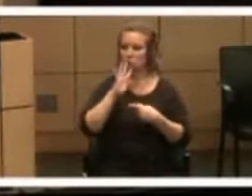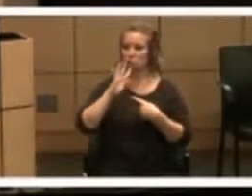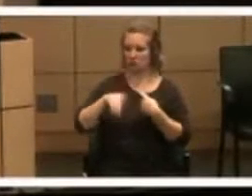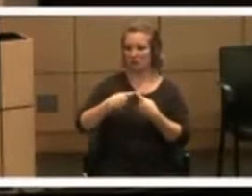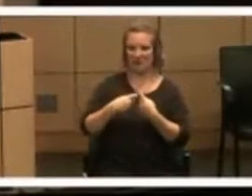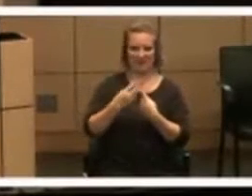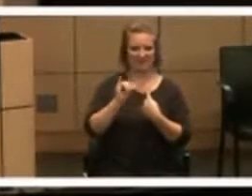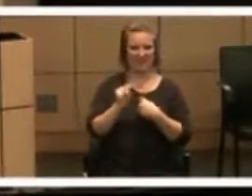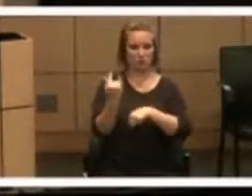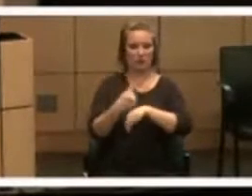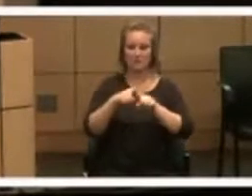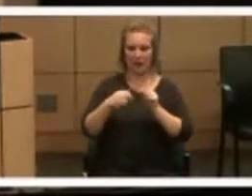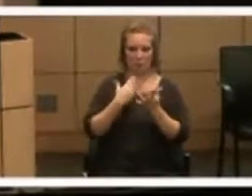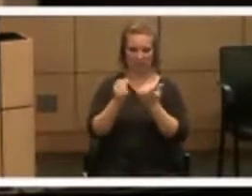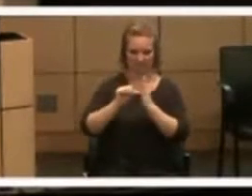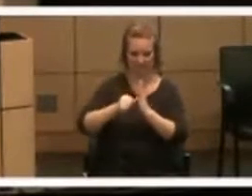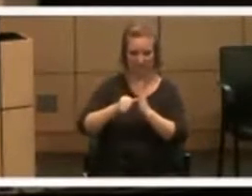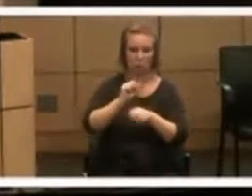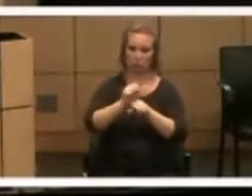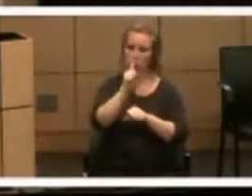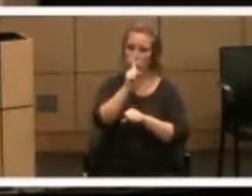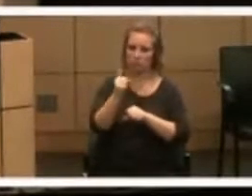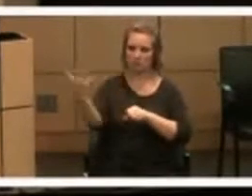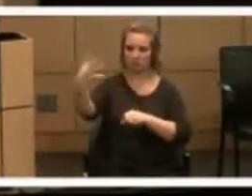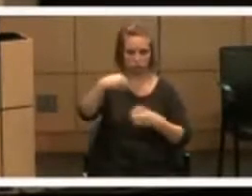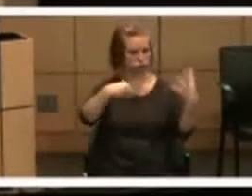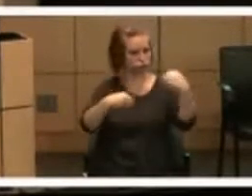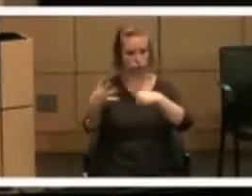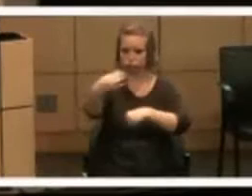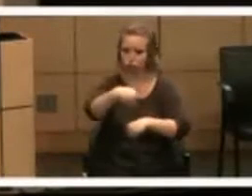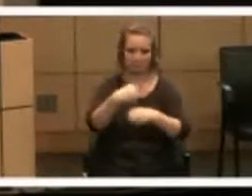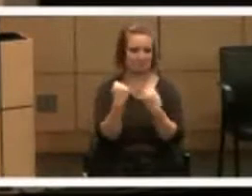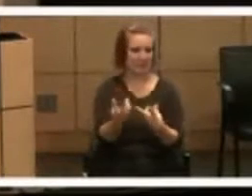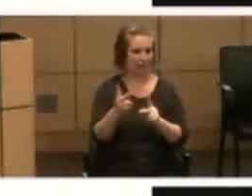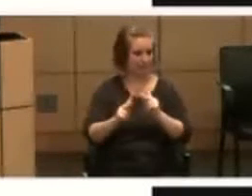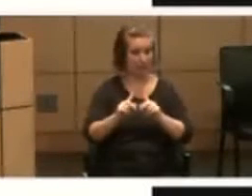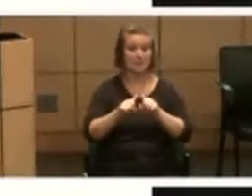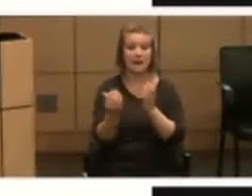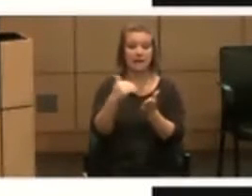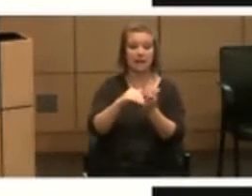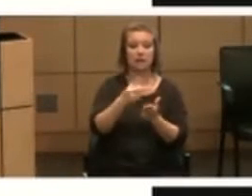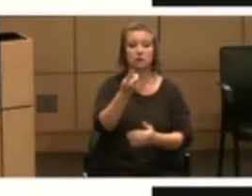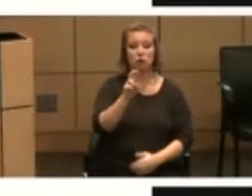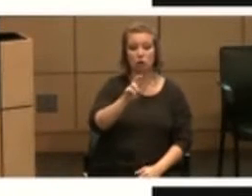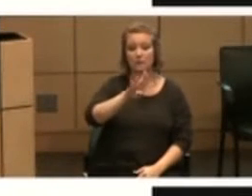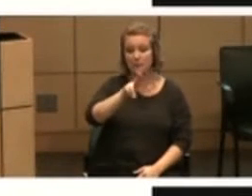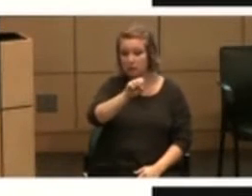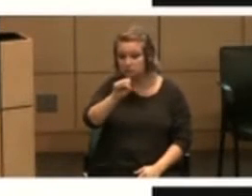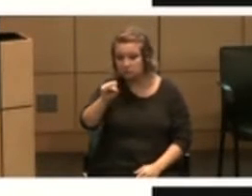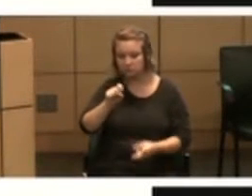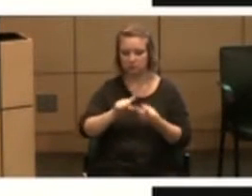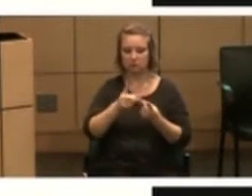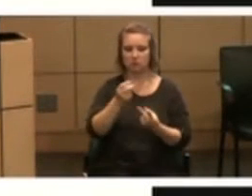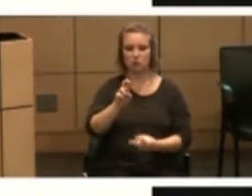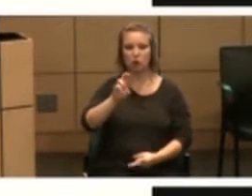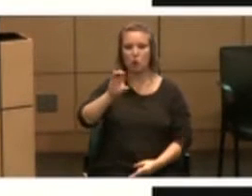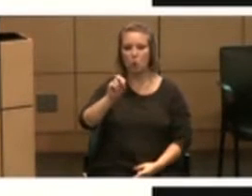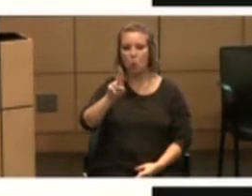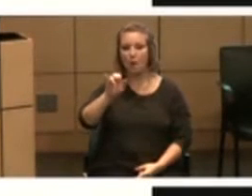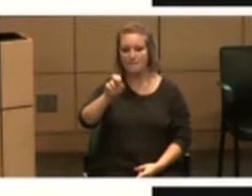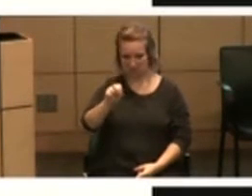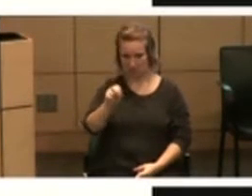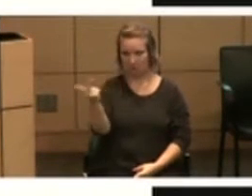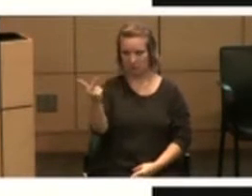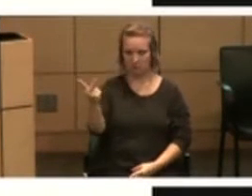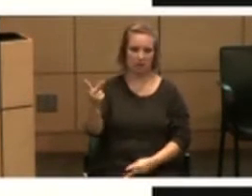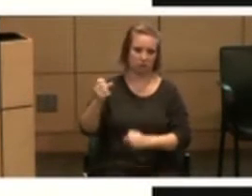to highlight that this is really work that involves many, many people. But again, Drs. Buss and Corbin play a key role in